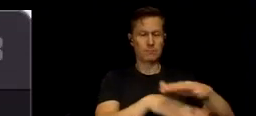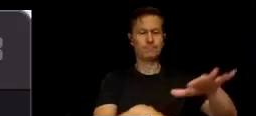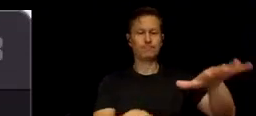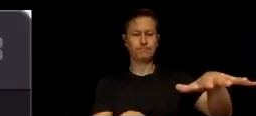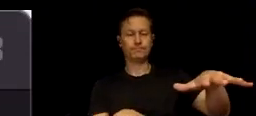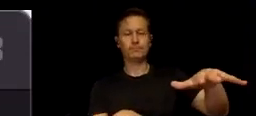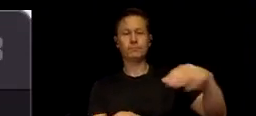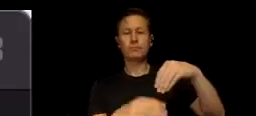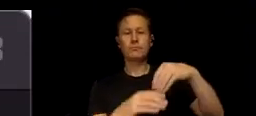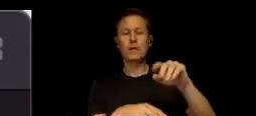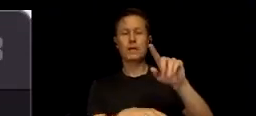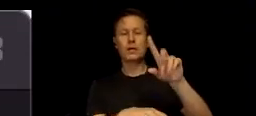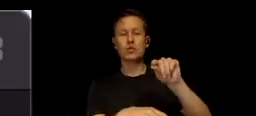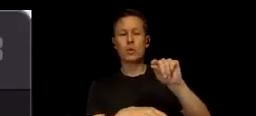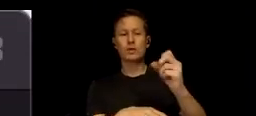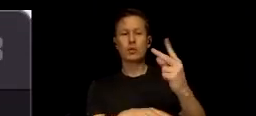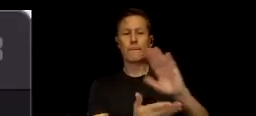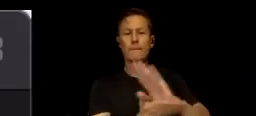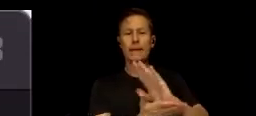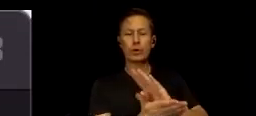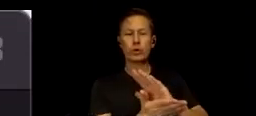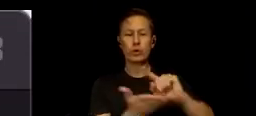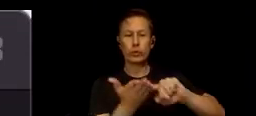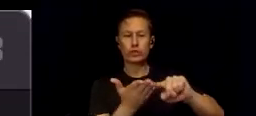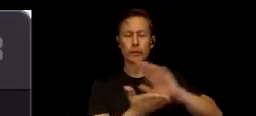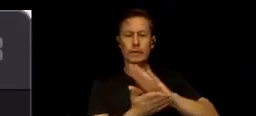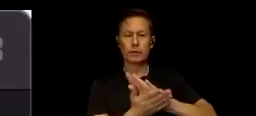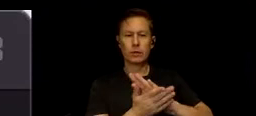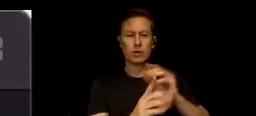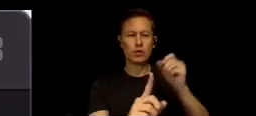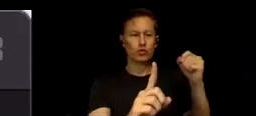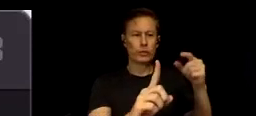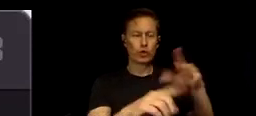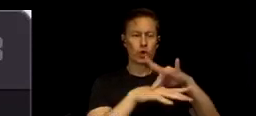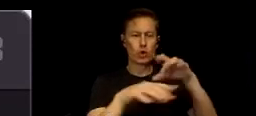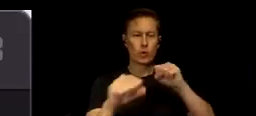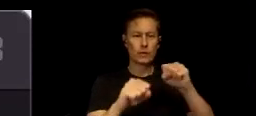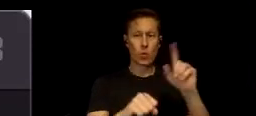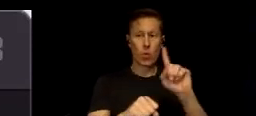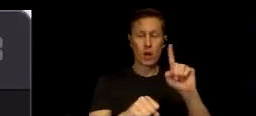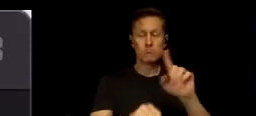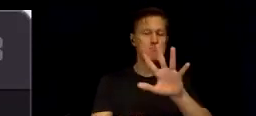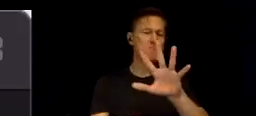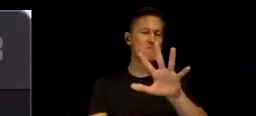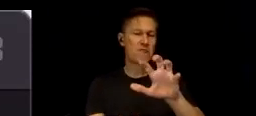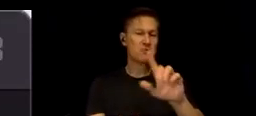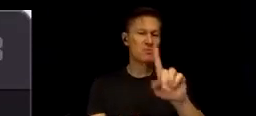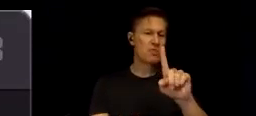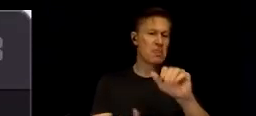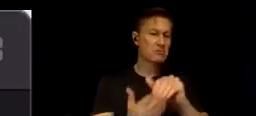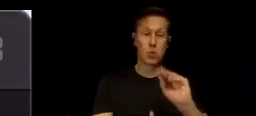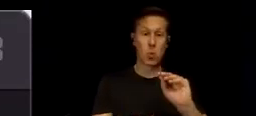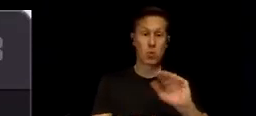their 2012 paper, it triggered earthquakes not just within 500 or 1,000 miles, but